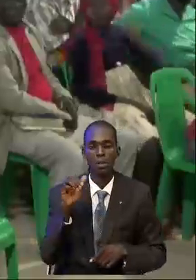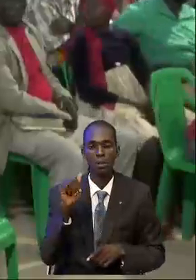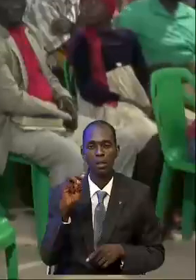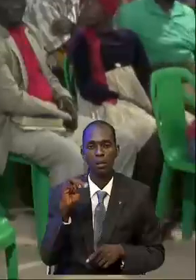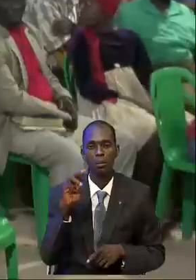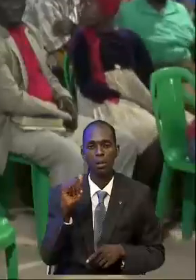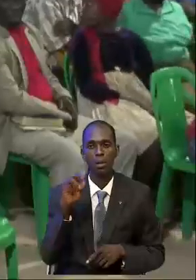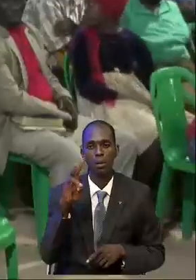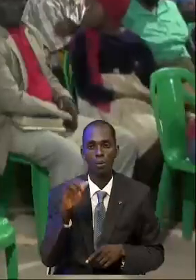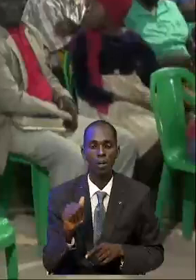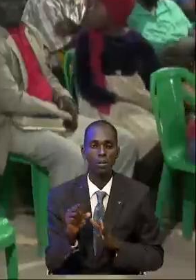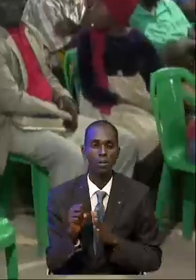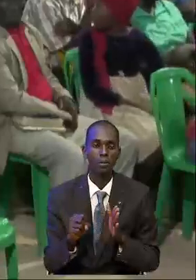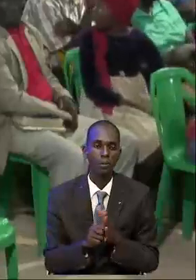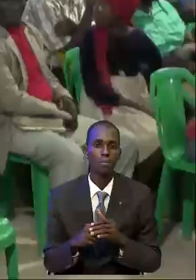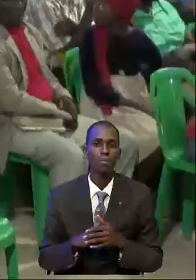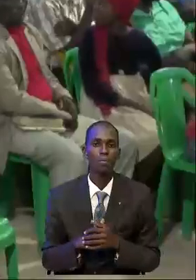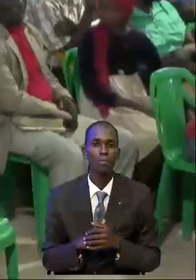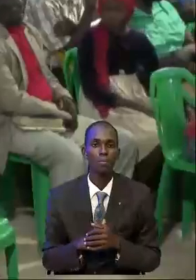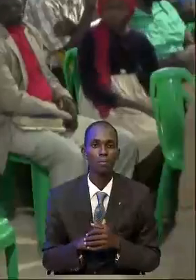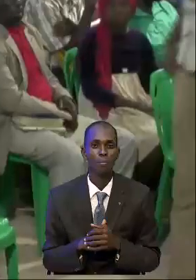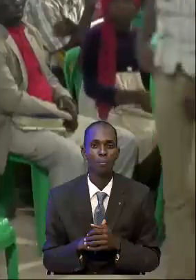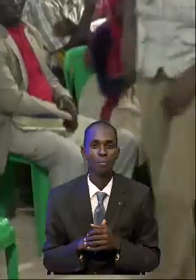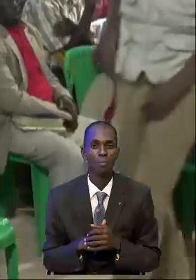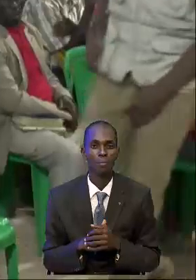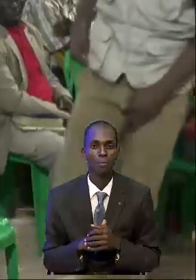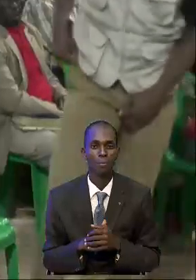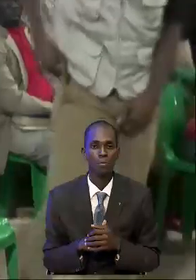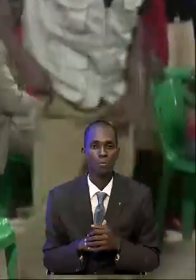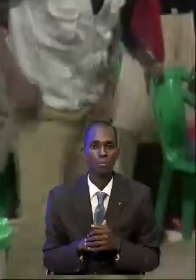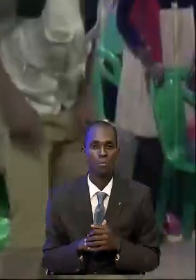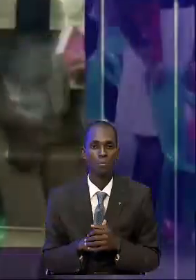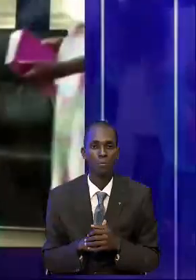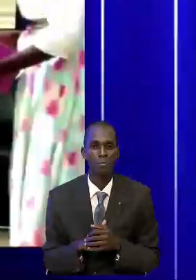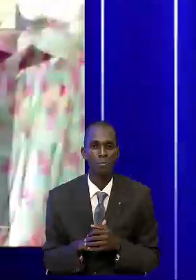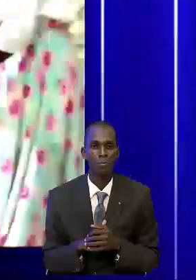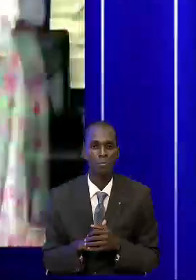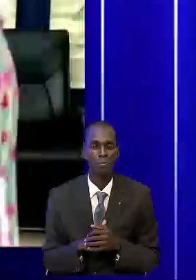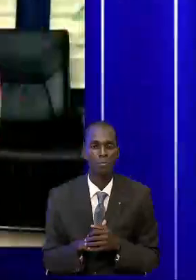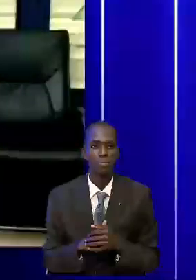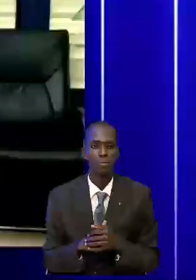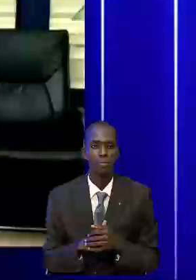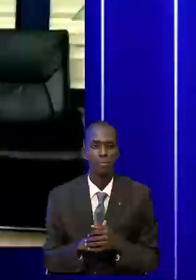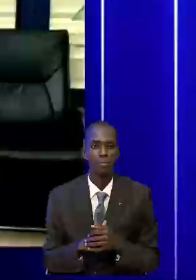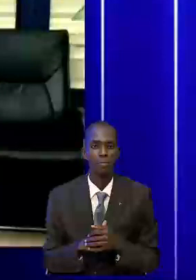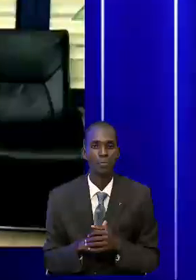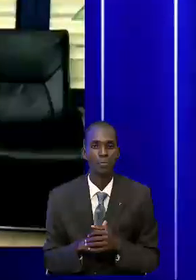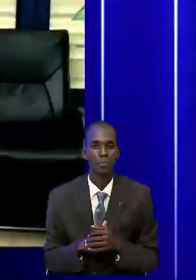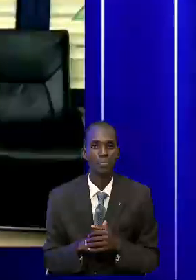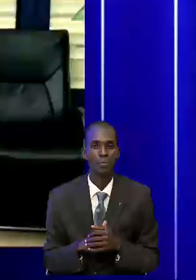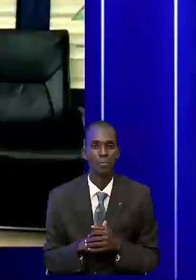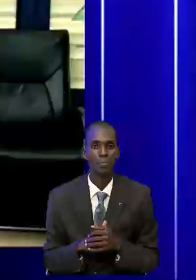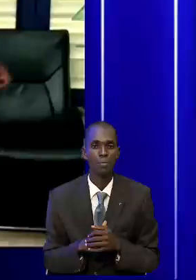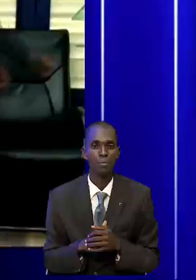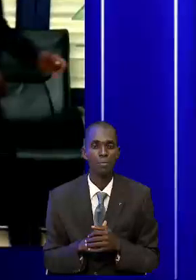State Live. Adamawa State Live. That was how I got my healing. God has healed